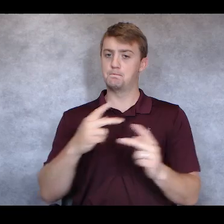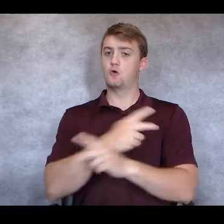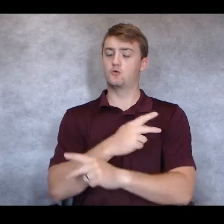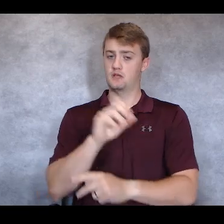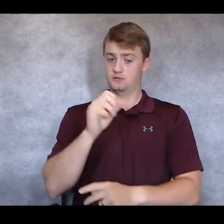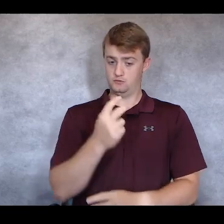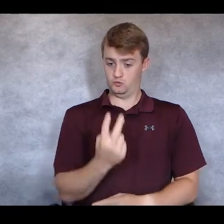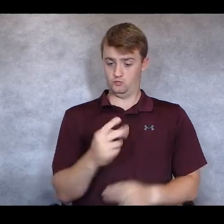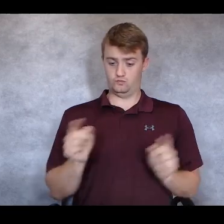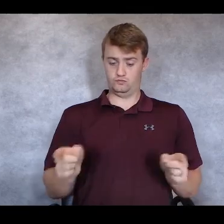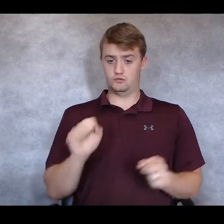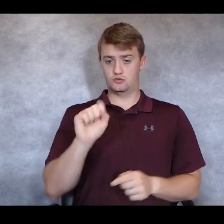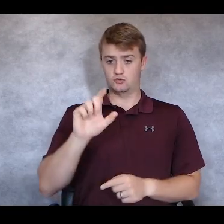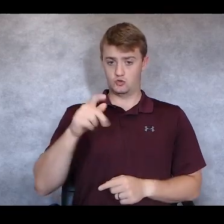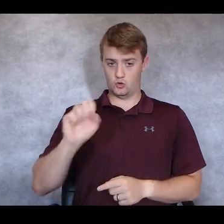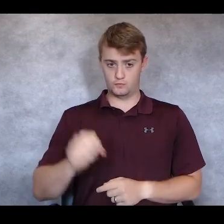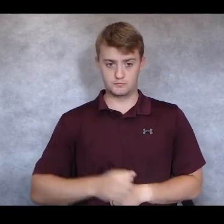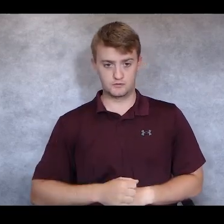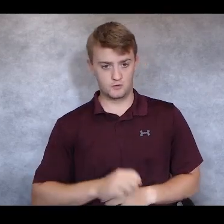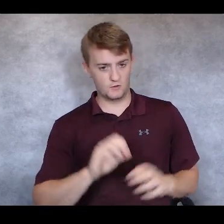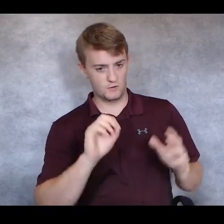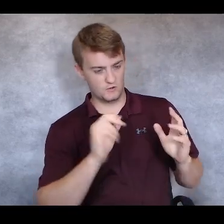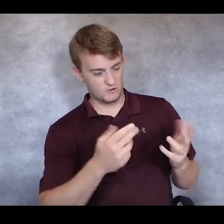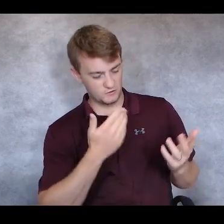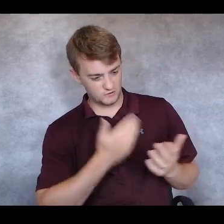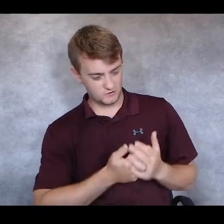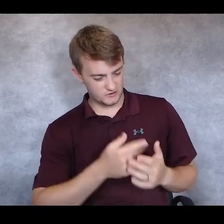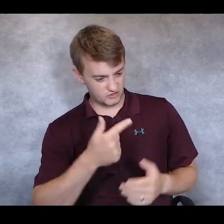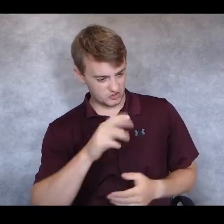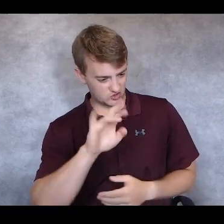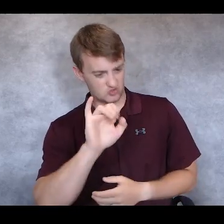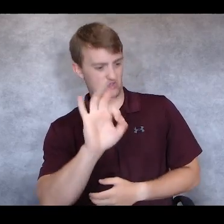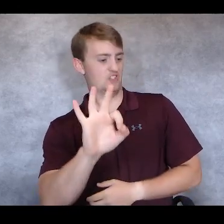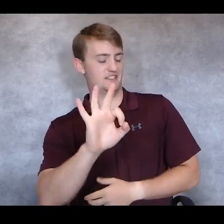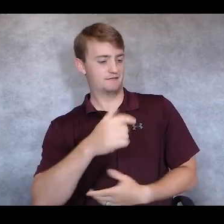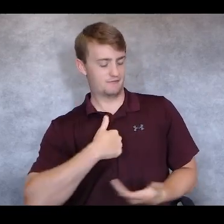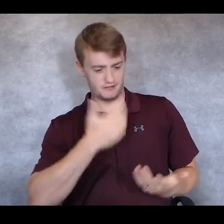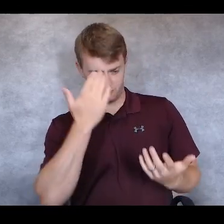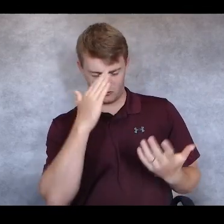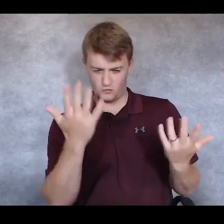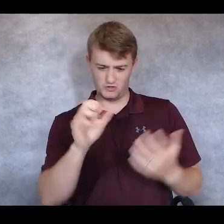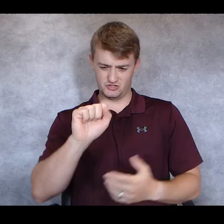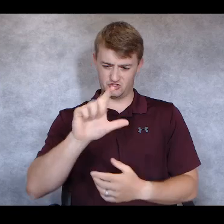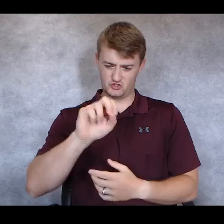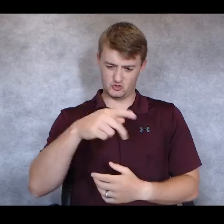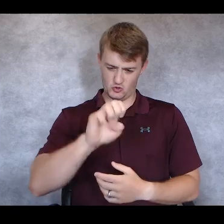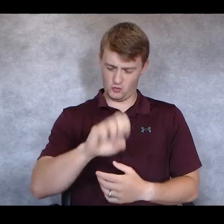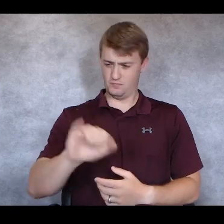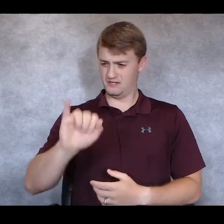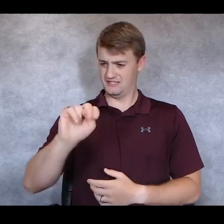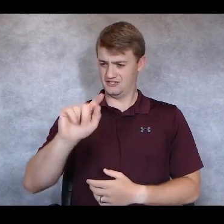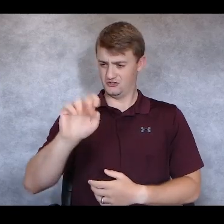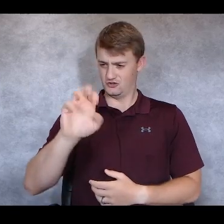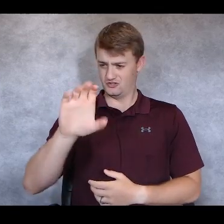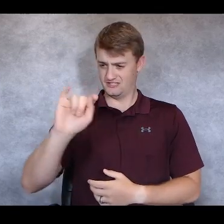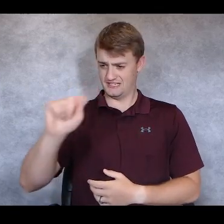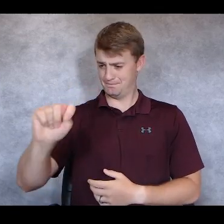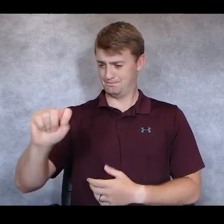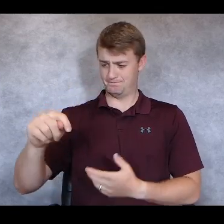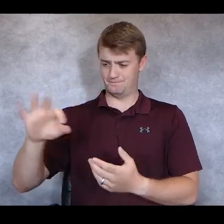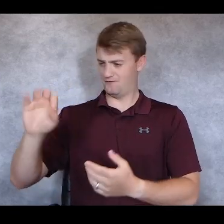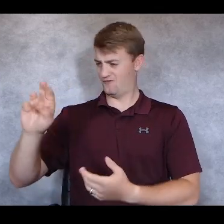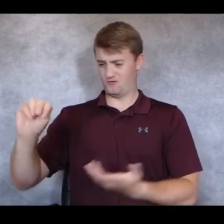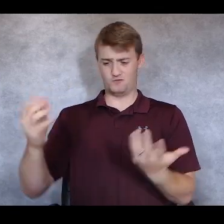slopes. Oh, good grief. I don't even know what slope intercept form is. I'm just over here